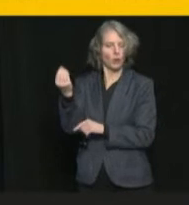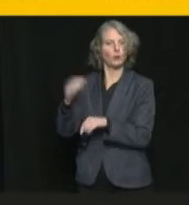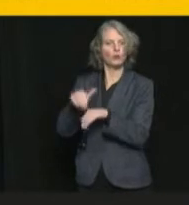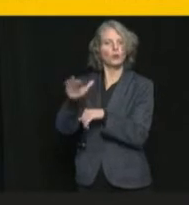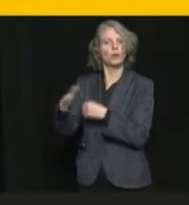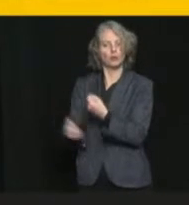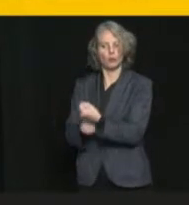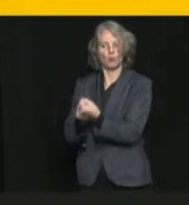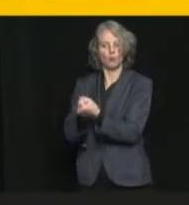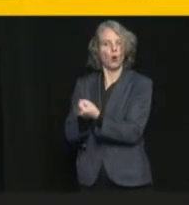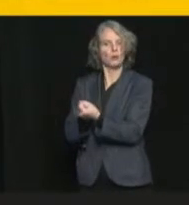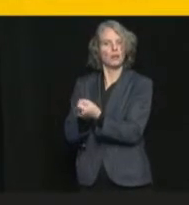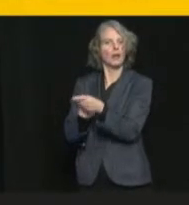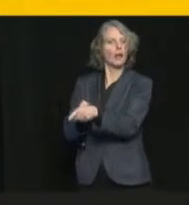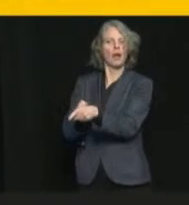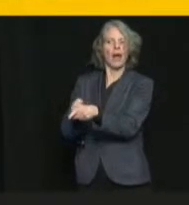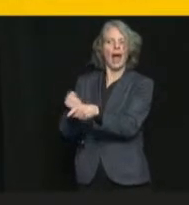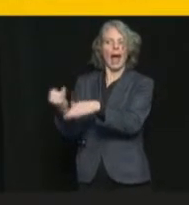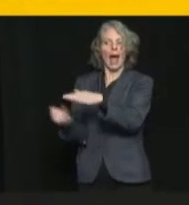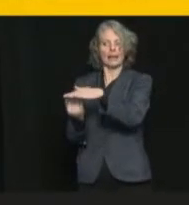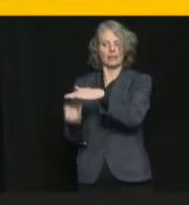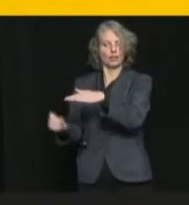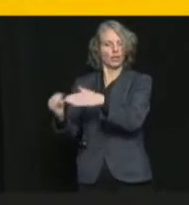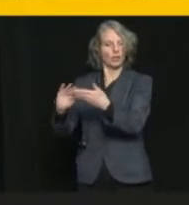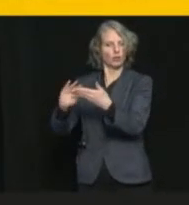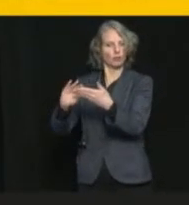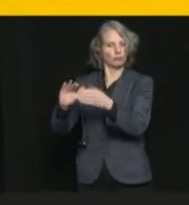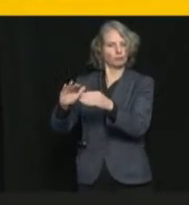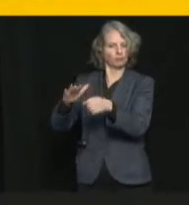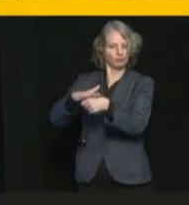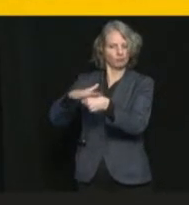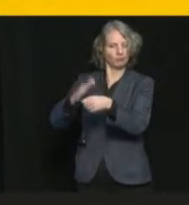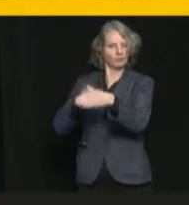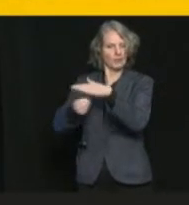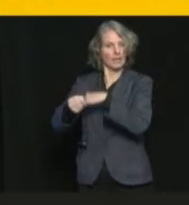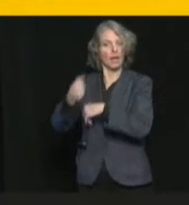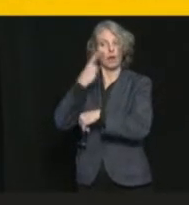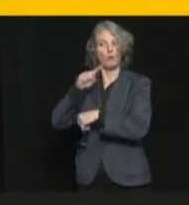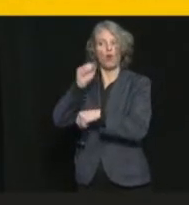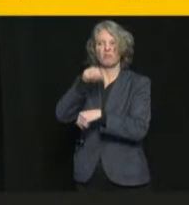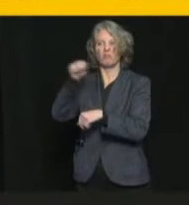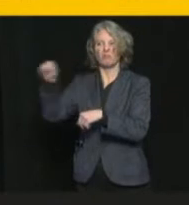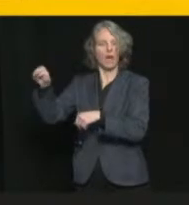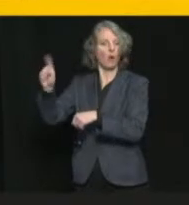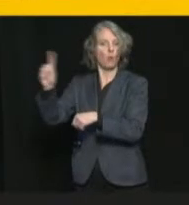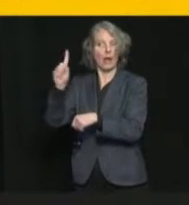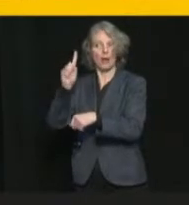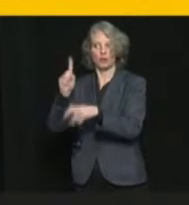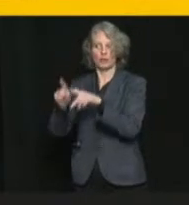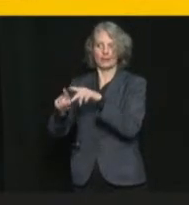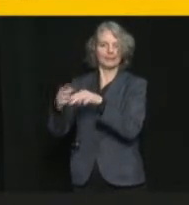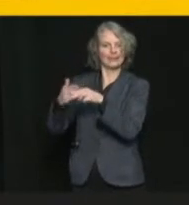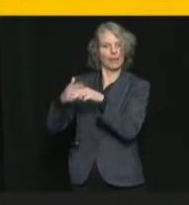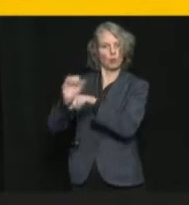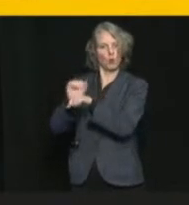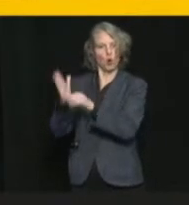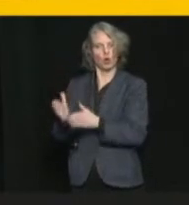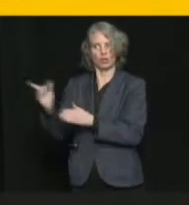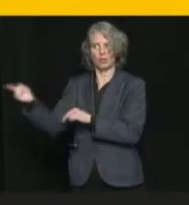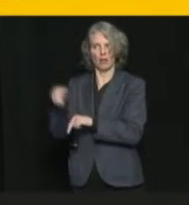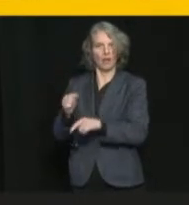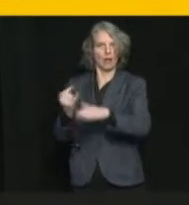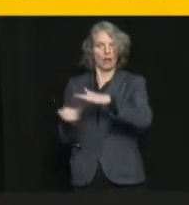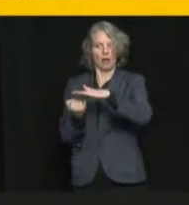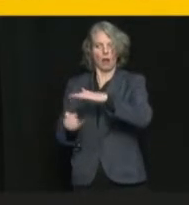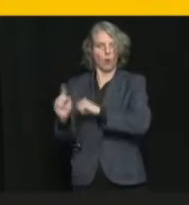for temporary foreign workers in the Windsor-Essex region. And in Manitoba, an extension has also been approved so that the